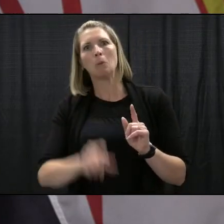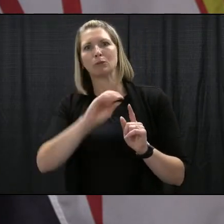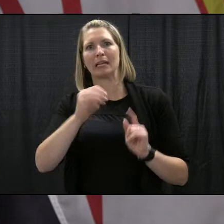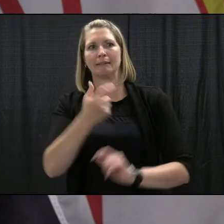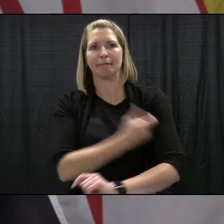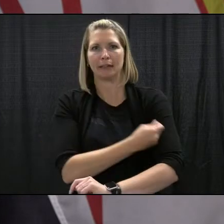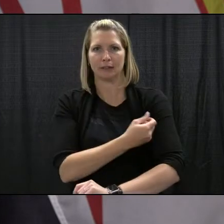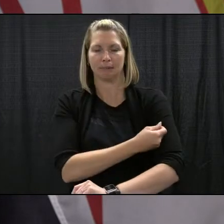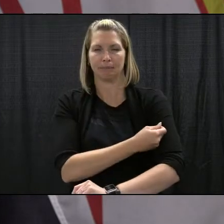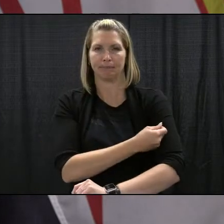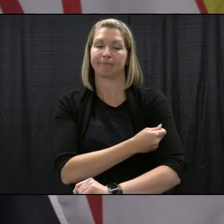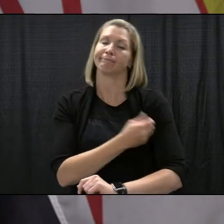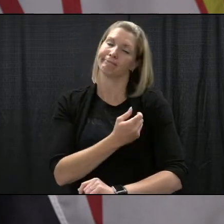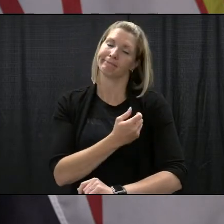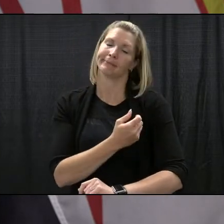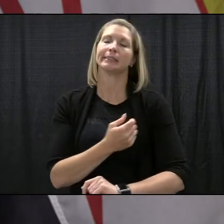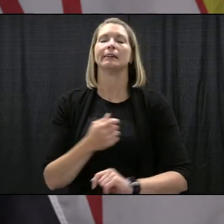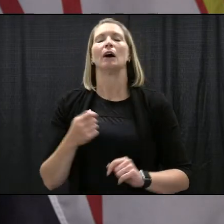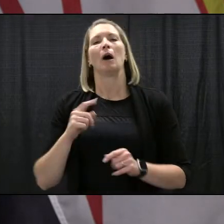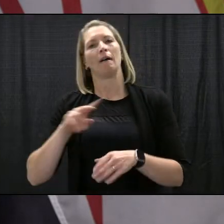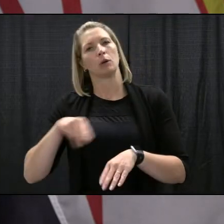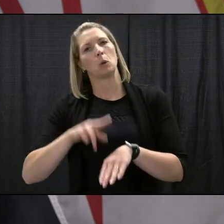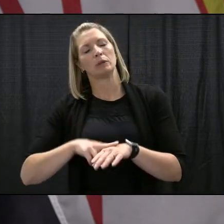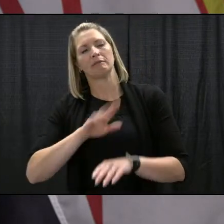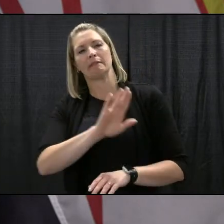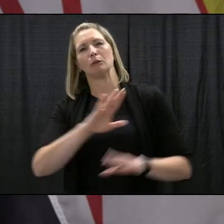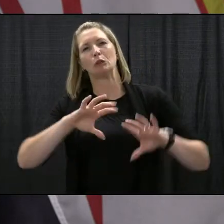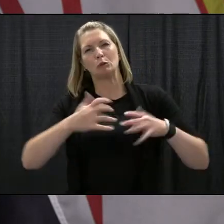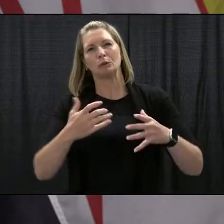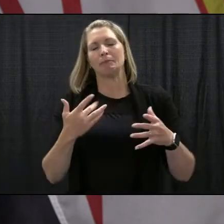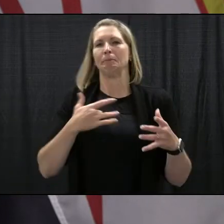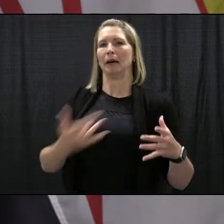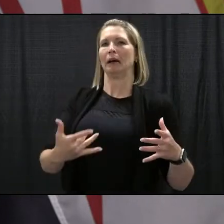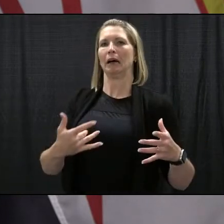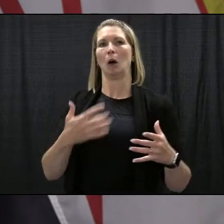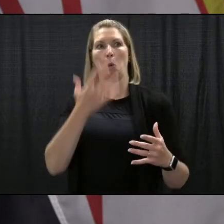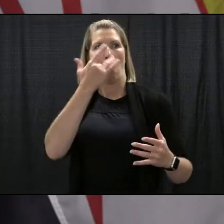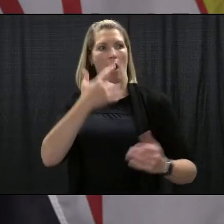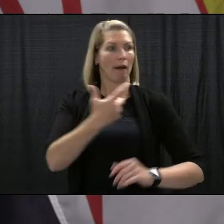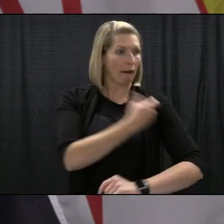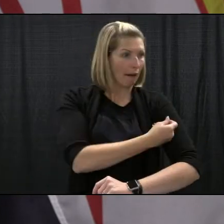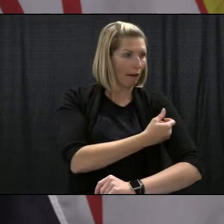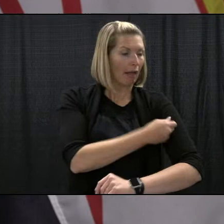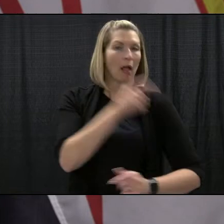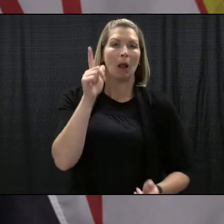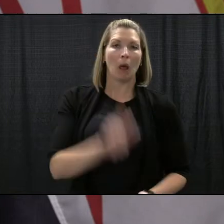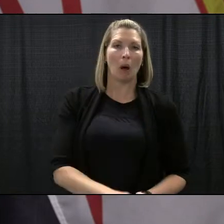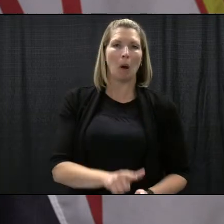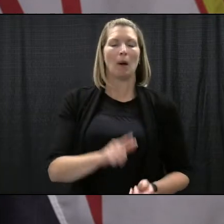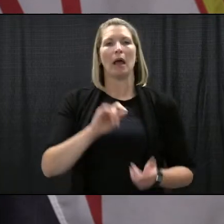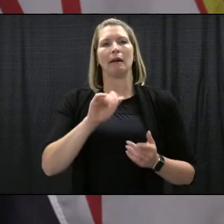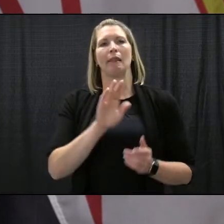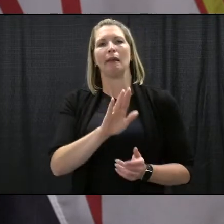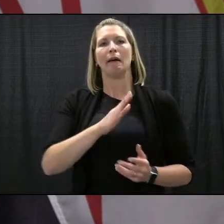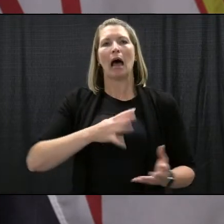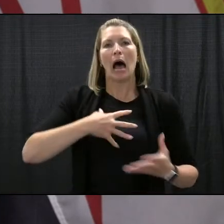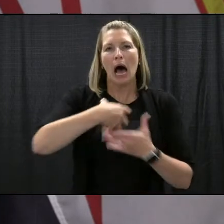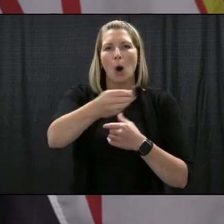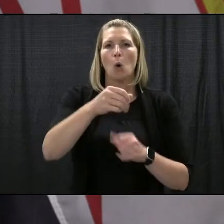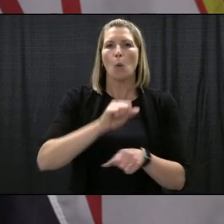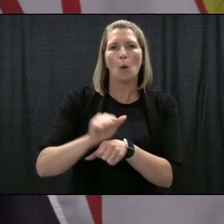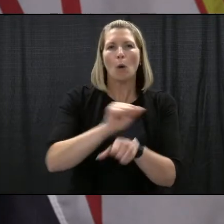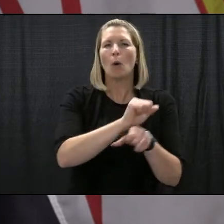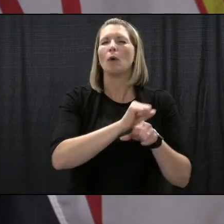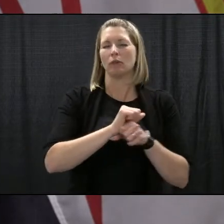virus to multiply, potentially evolve, which could lead to reduced vaccine effectiveness. And while vaccination is an individual decision,